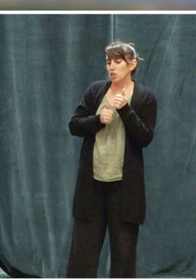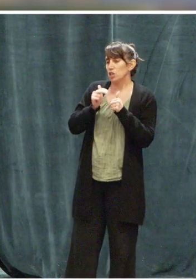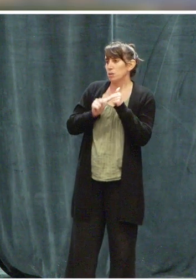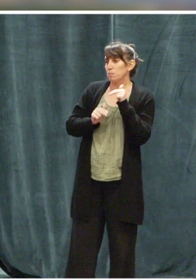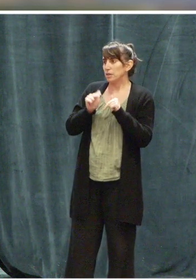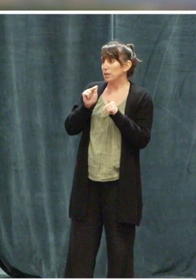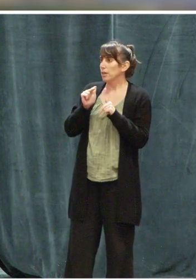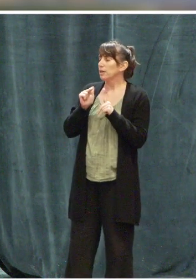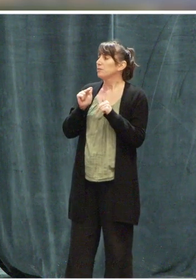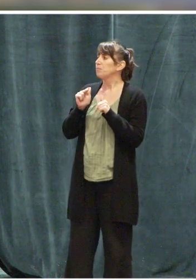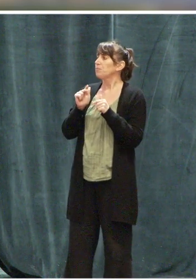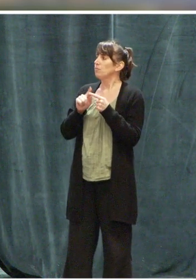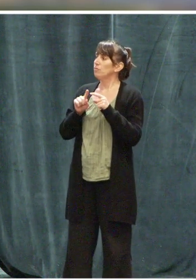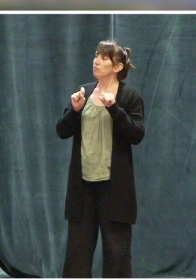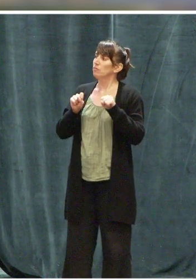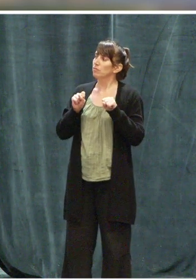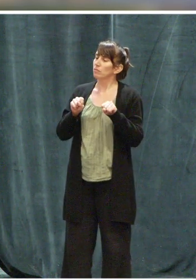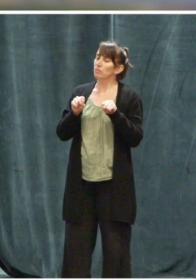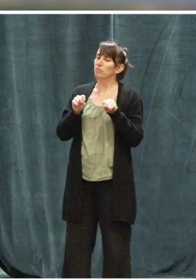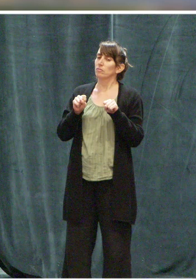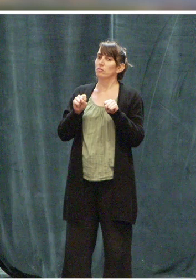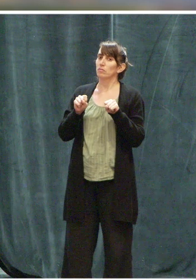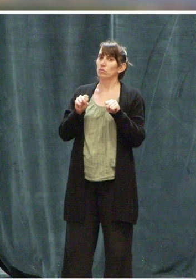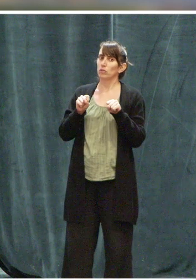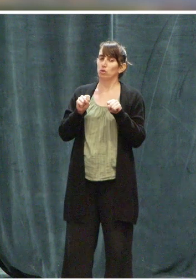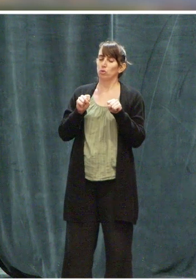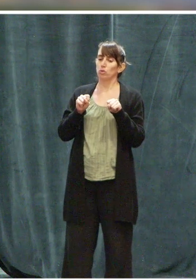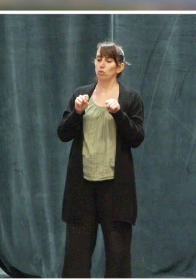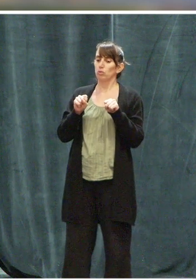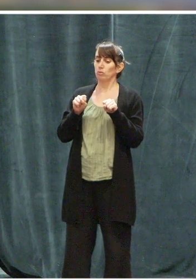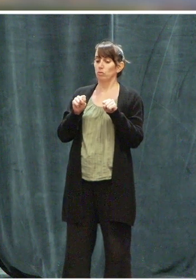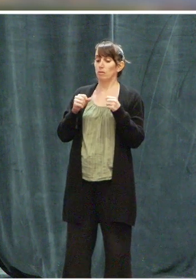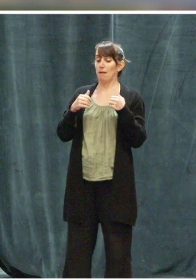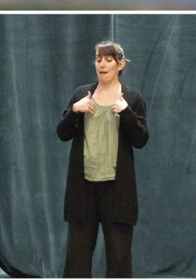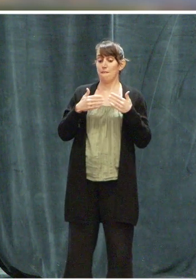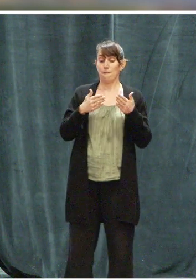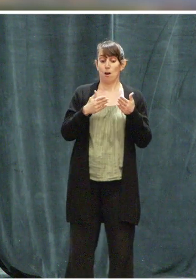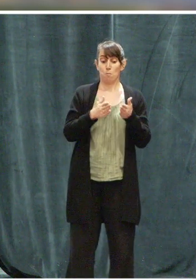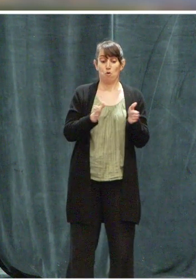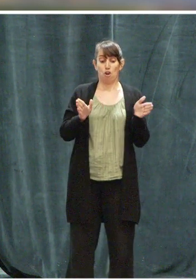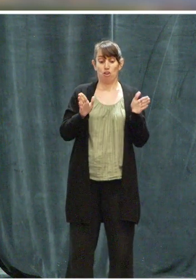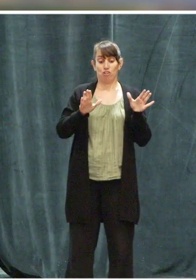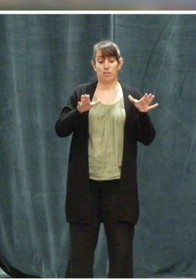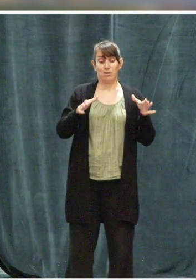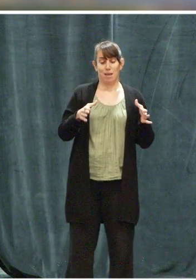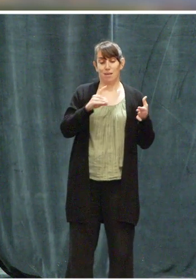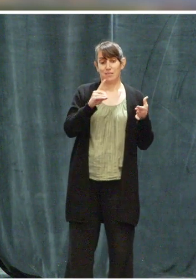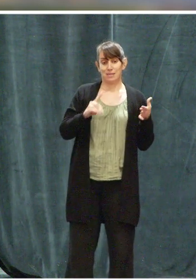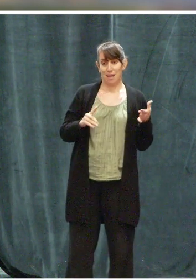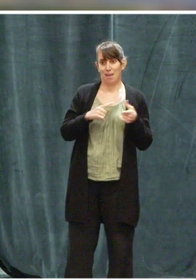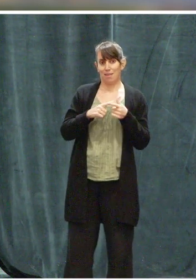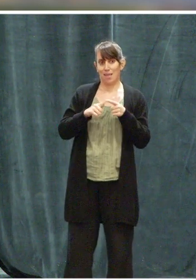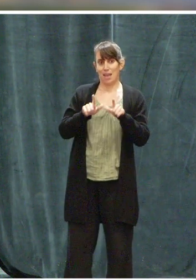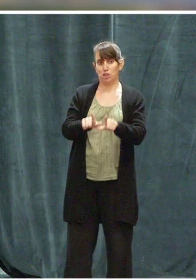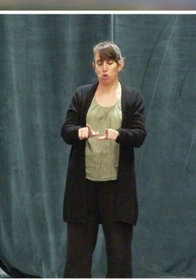is to be able to take kind of what is a broader set of designs and dimensions, and then kind of zoom